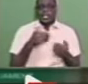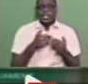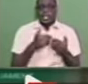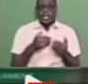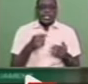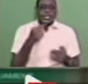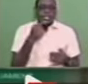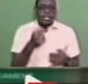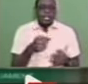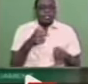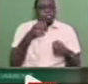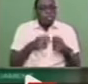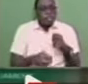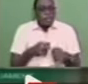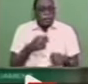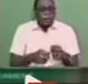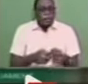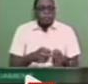stable as jello.